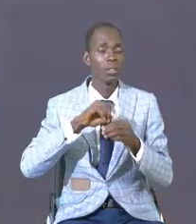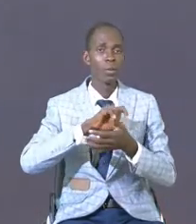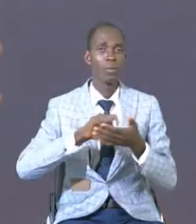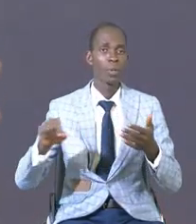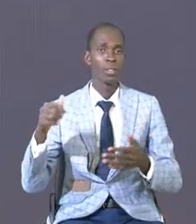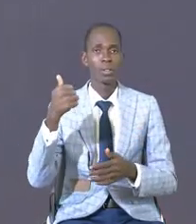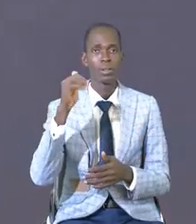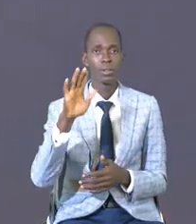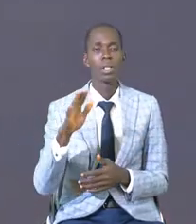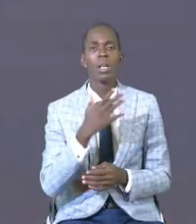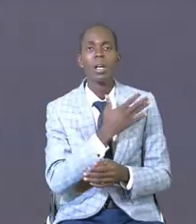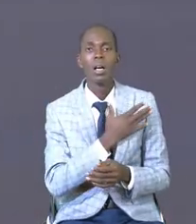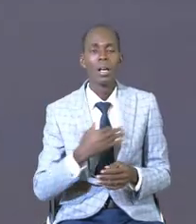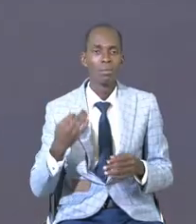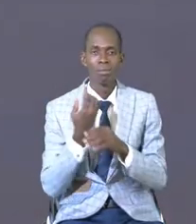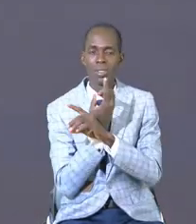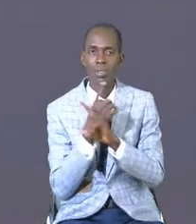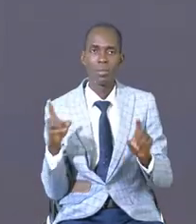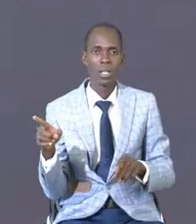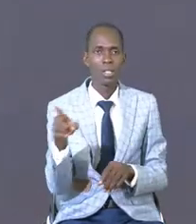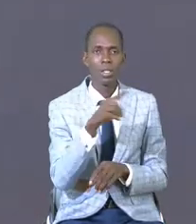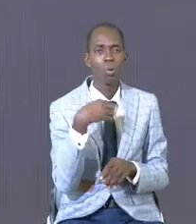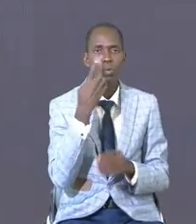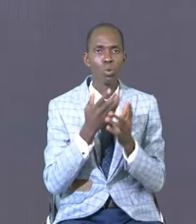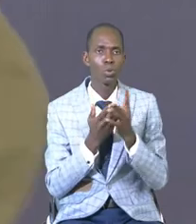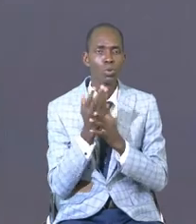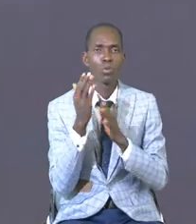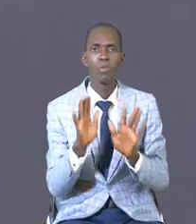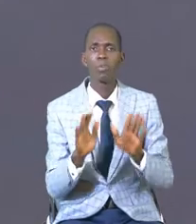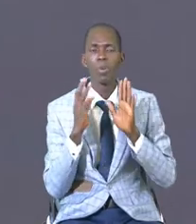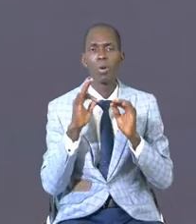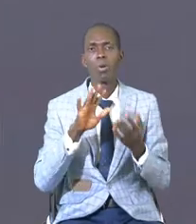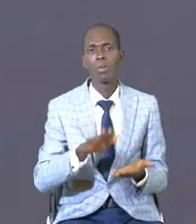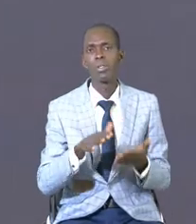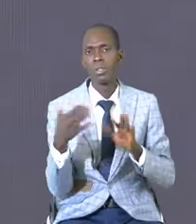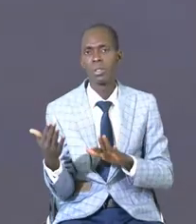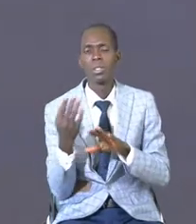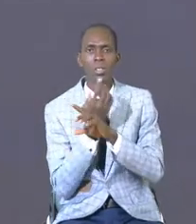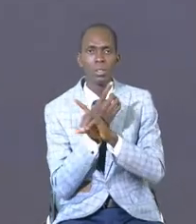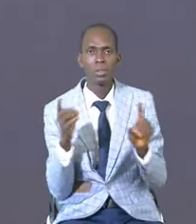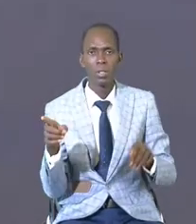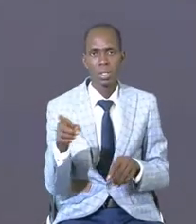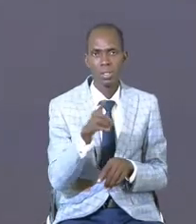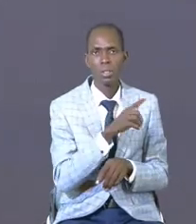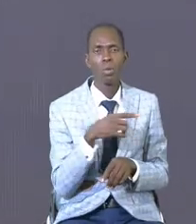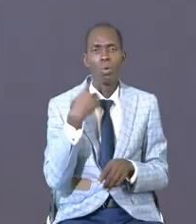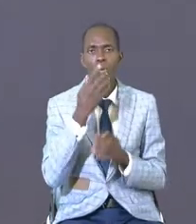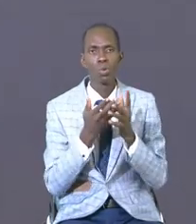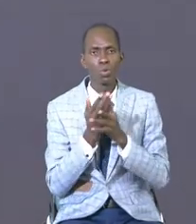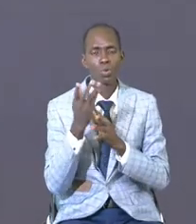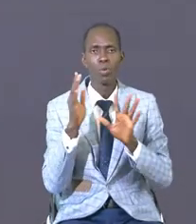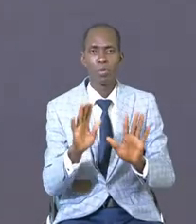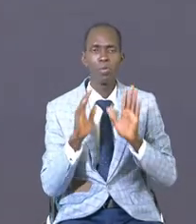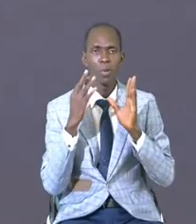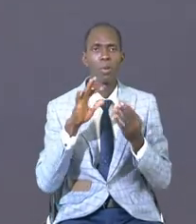and deliver them who through fear of death, deliver them who through fear of death